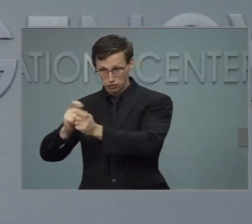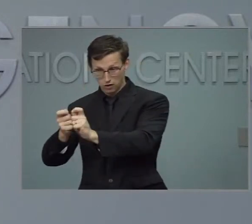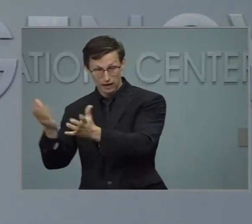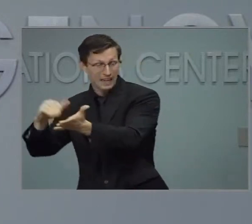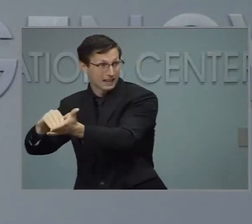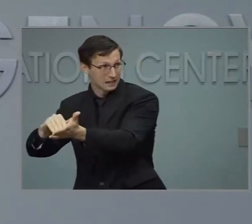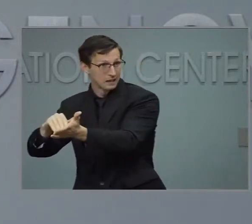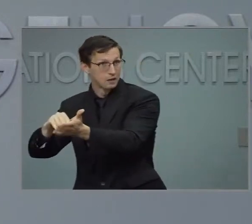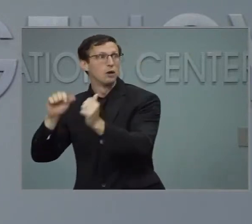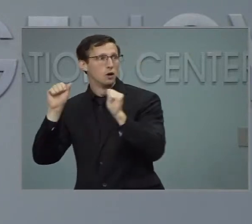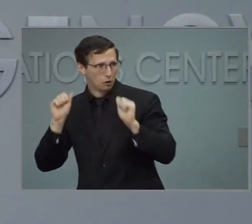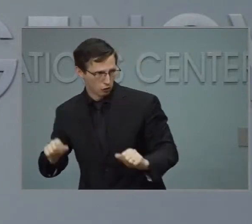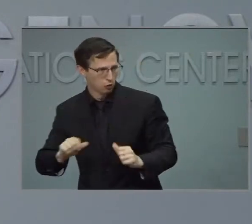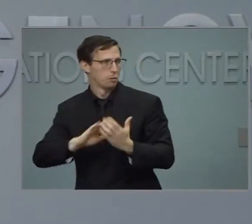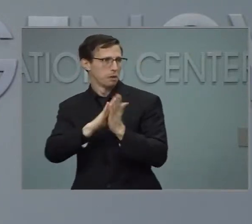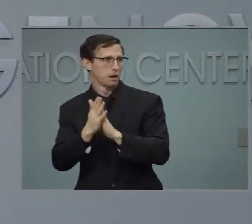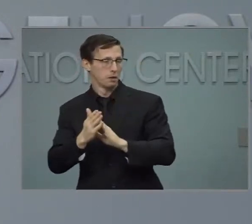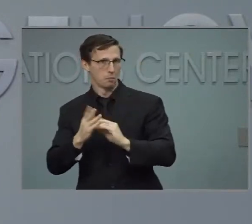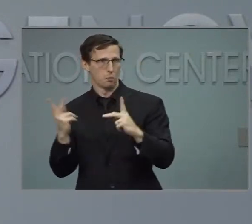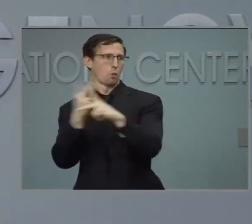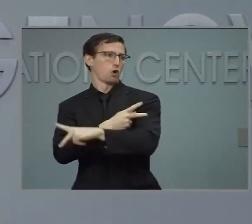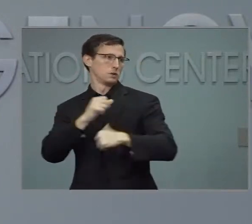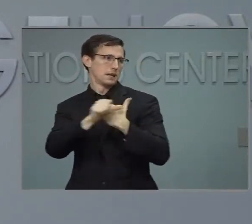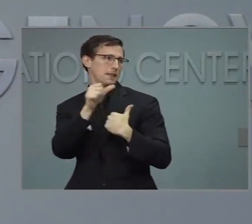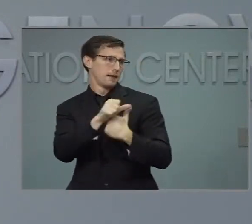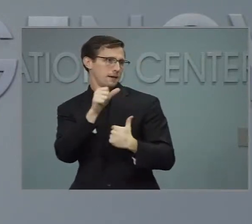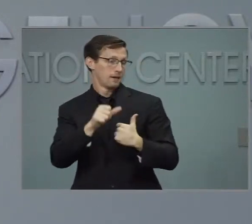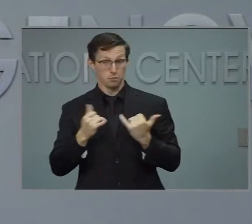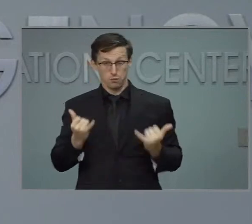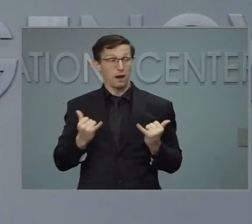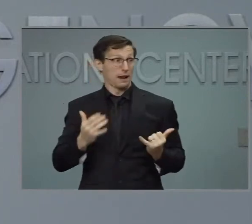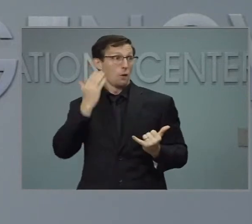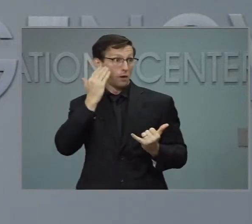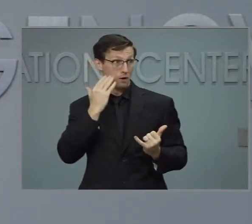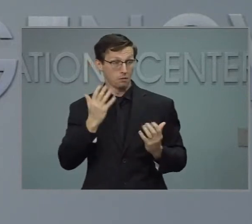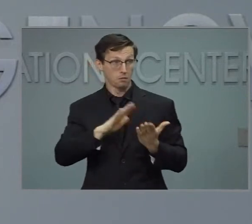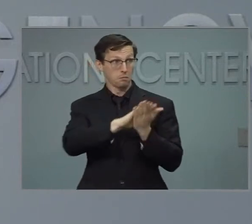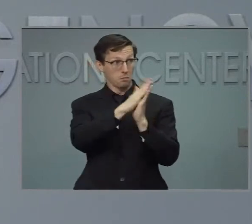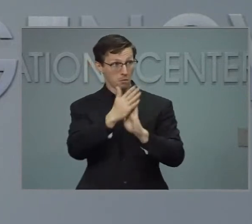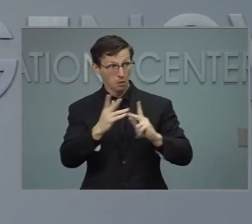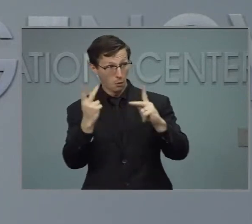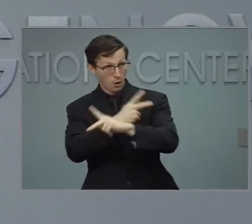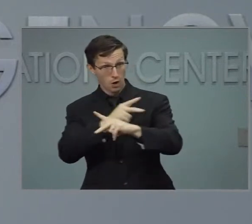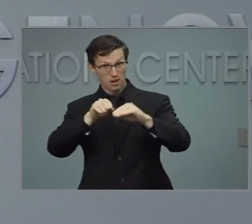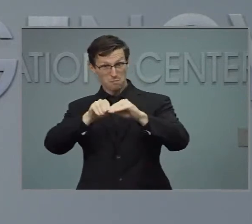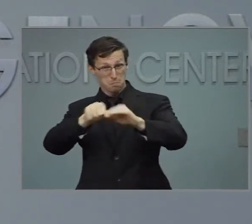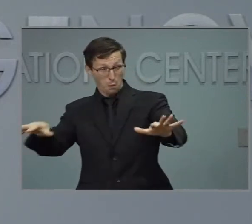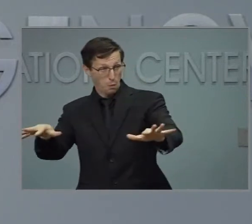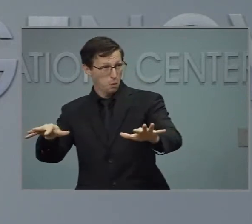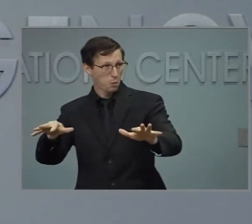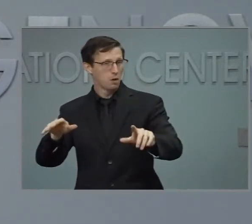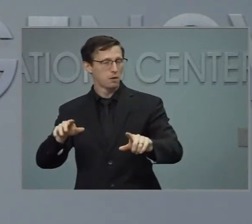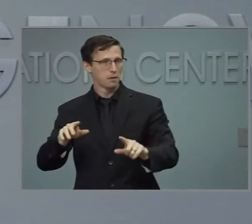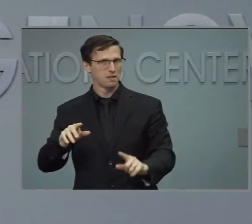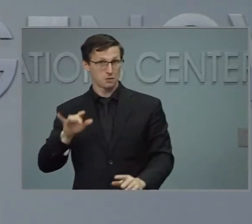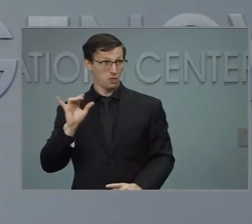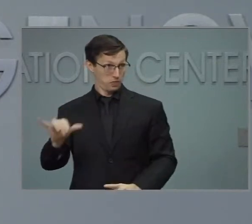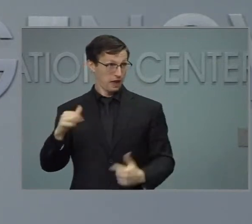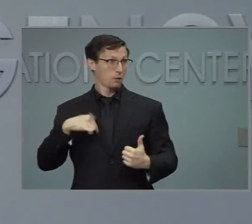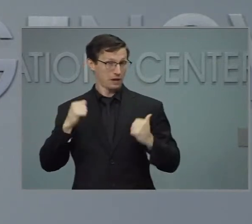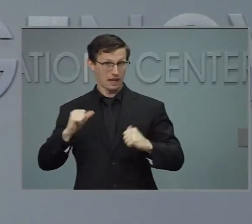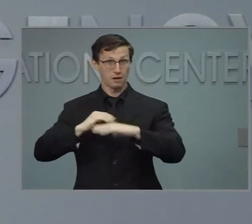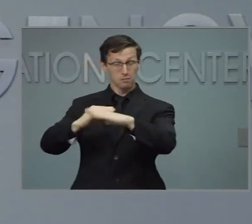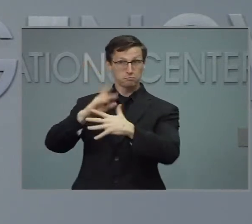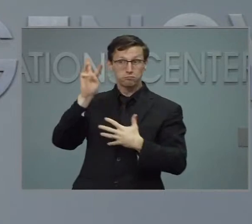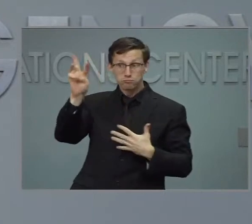very more deadly, that's the worst combination. Right now we know we have more contagious. We know how to fight against that. I